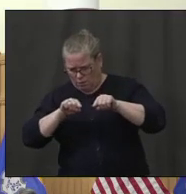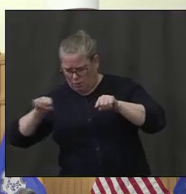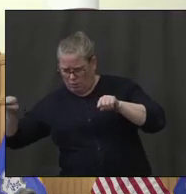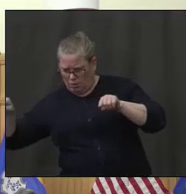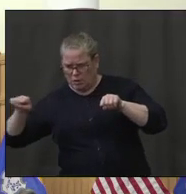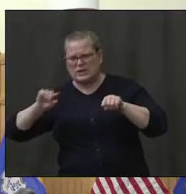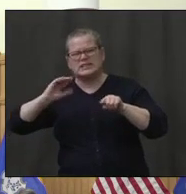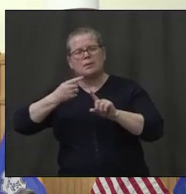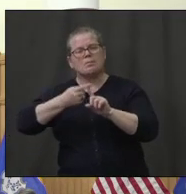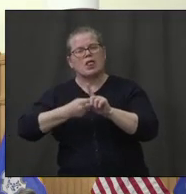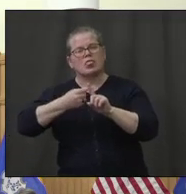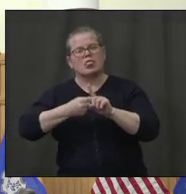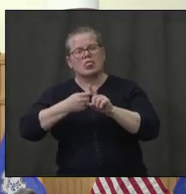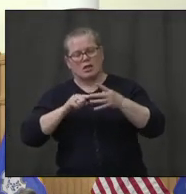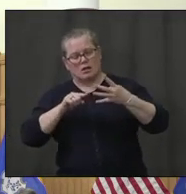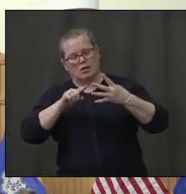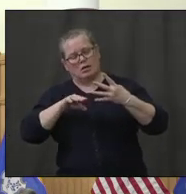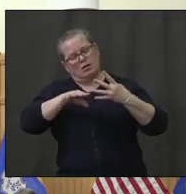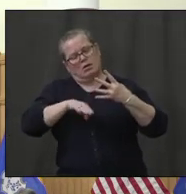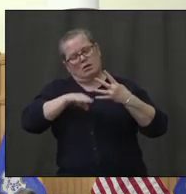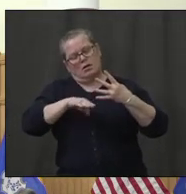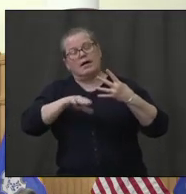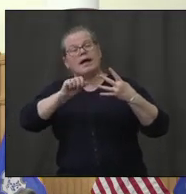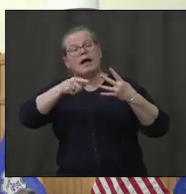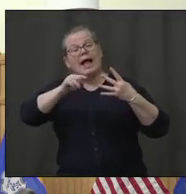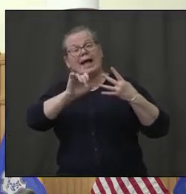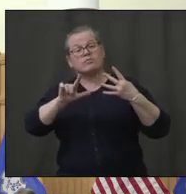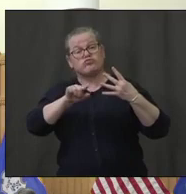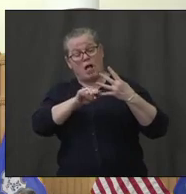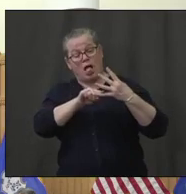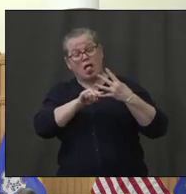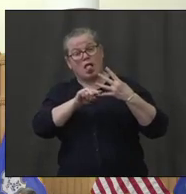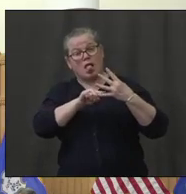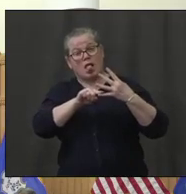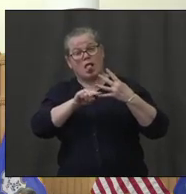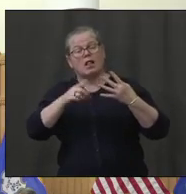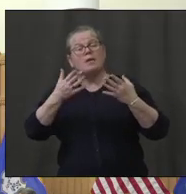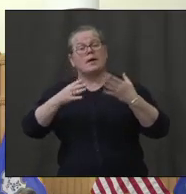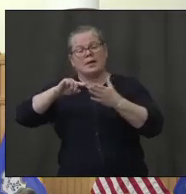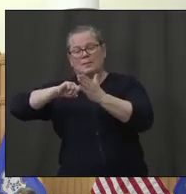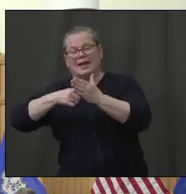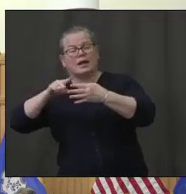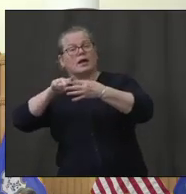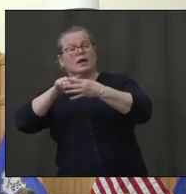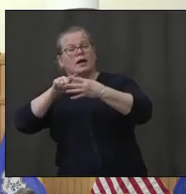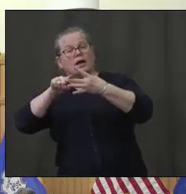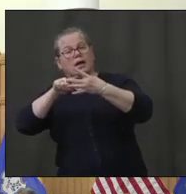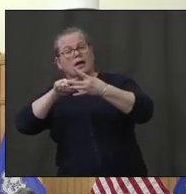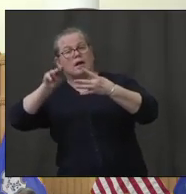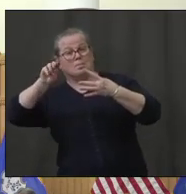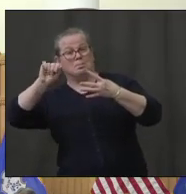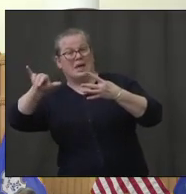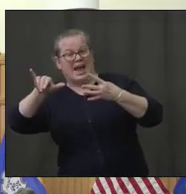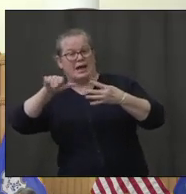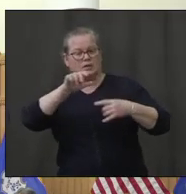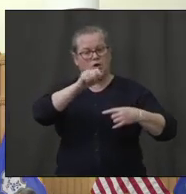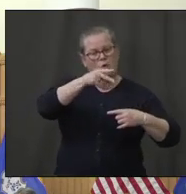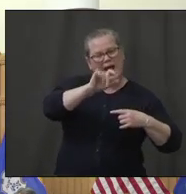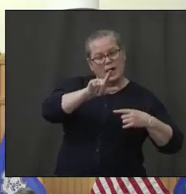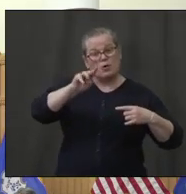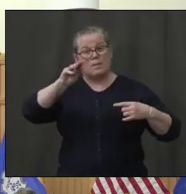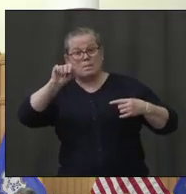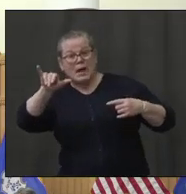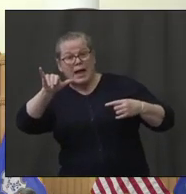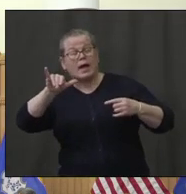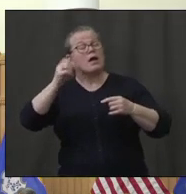because I want to assure people here that the guidelines don't end once that peak hits, right? Can you give us an idea of once that peak does hit? Because I'm